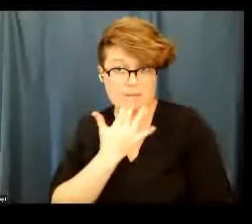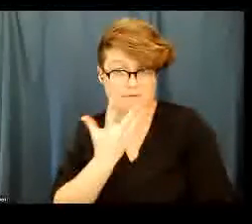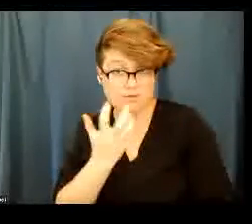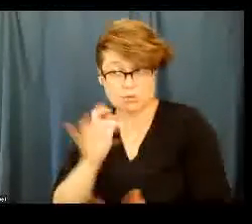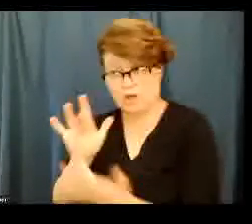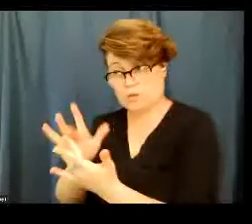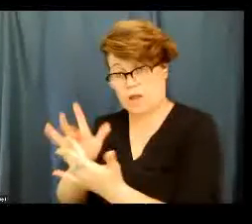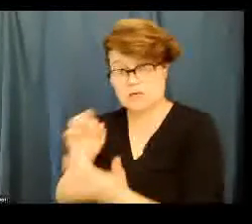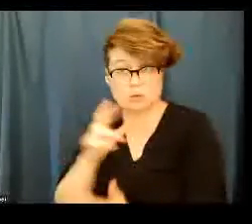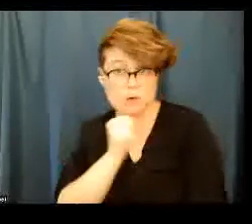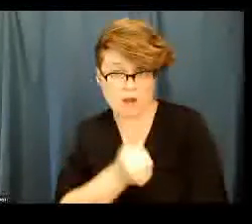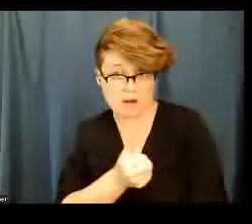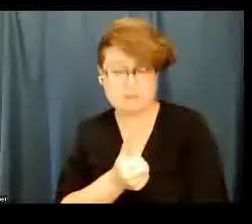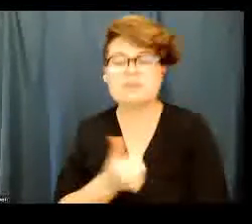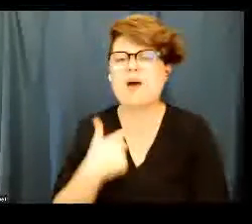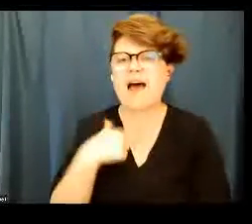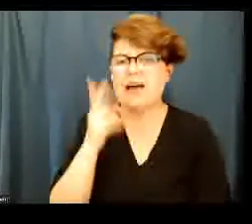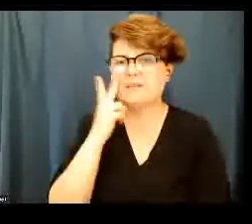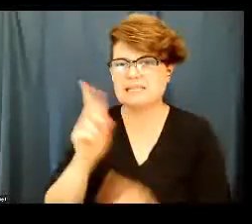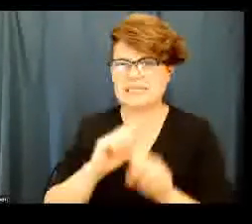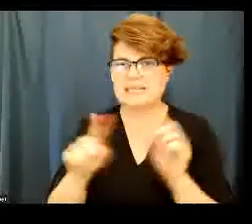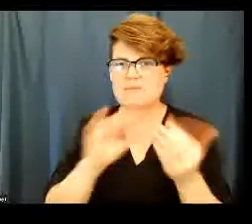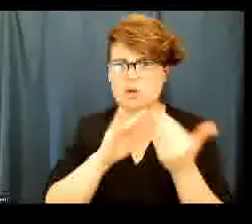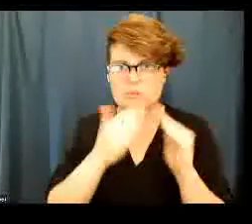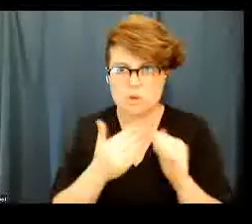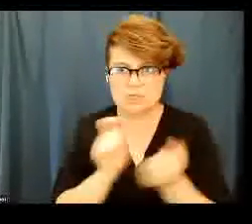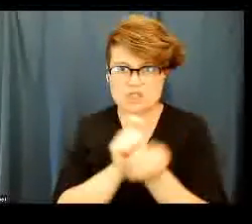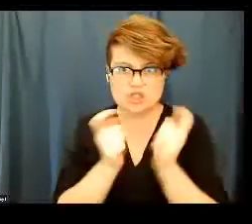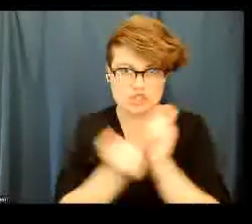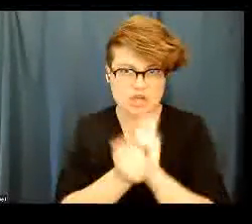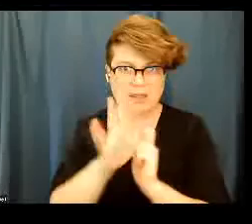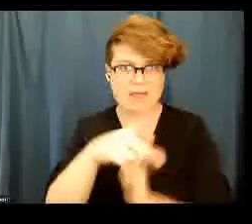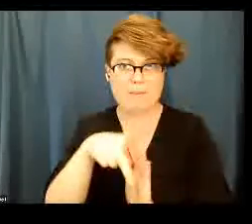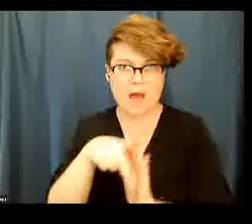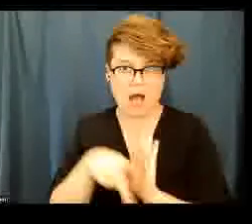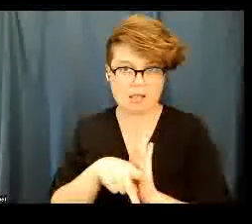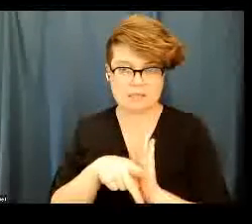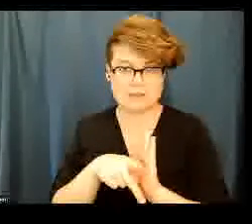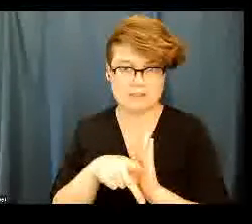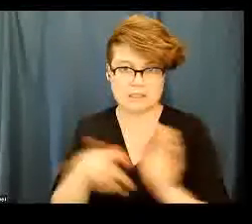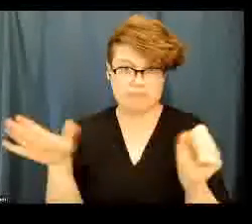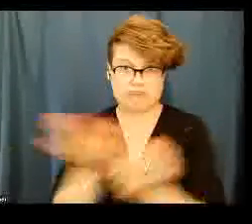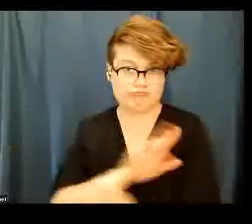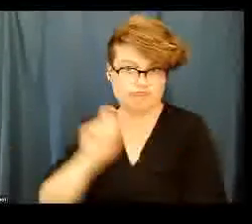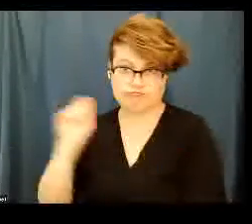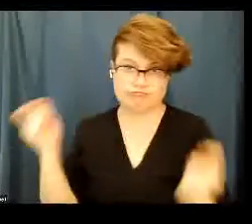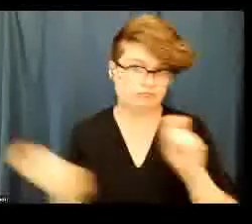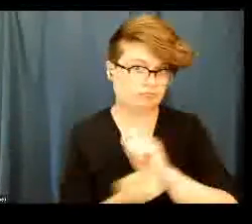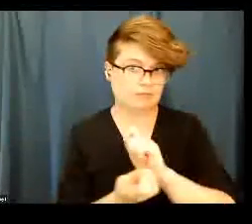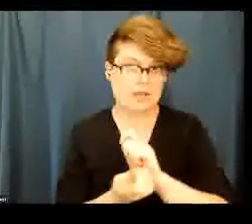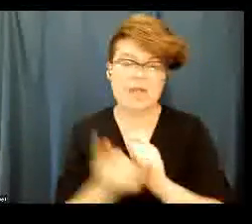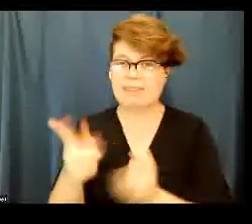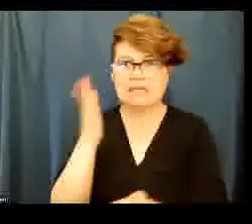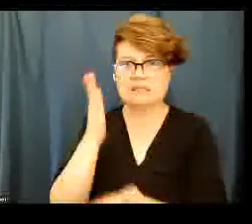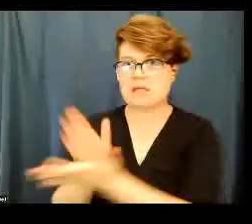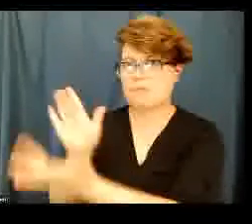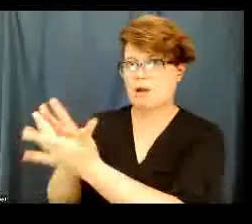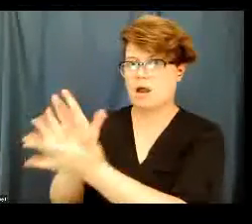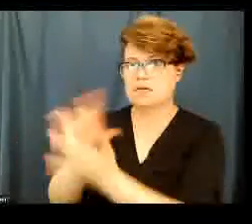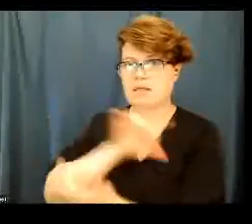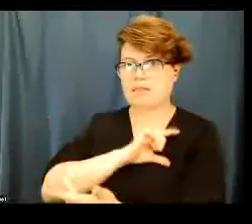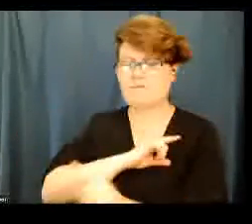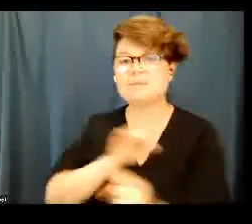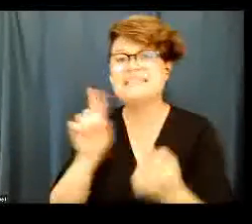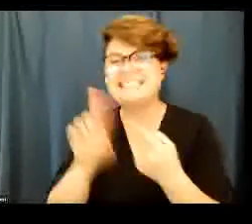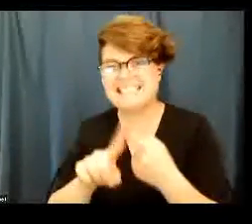So I've actually seen different communities change this policy altogether, and they've stopped contacting law enforcement until the